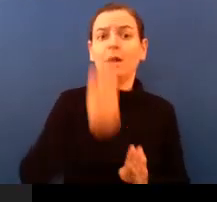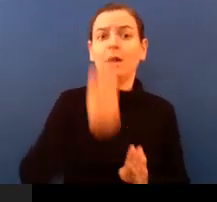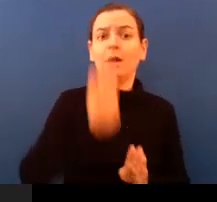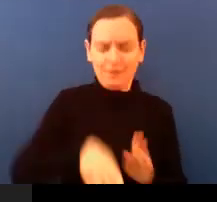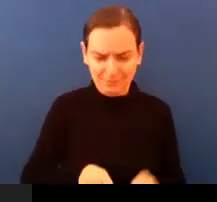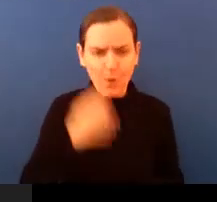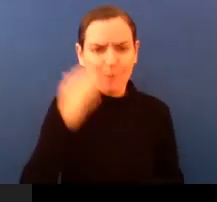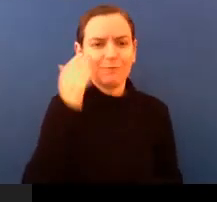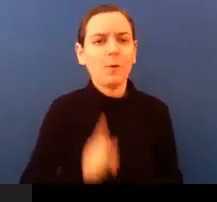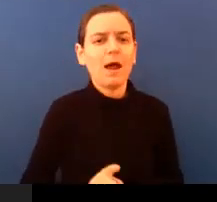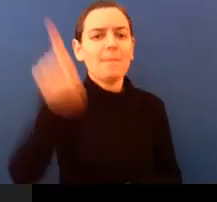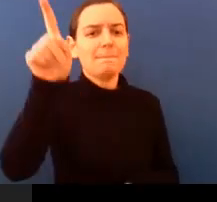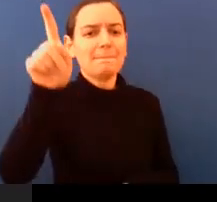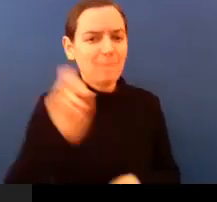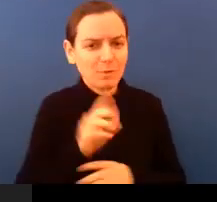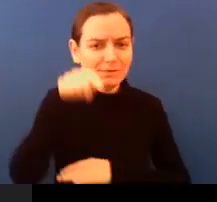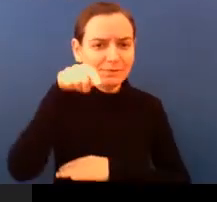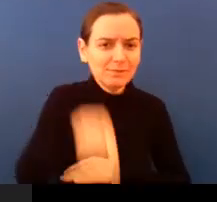auditory skills.